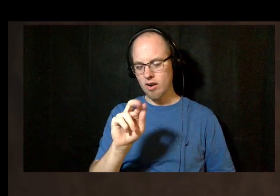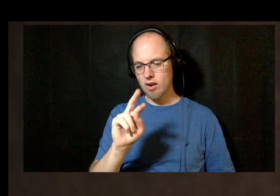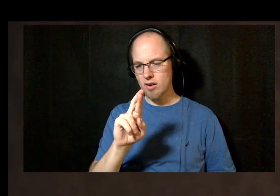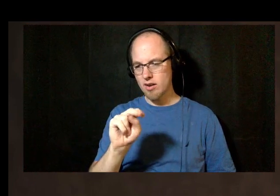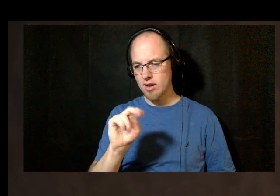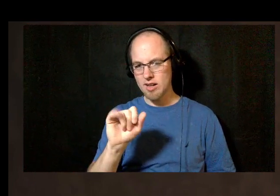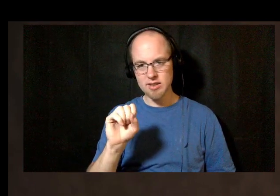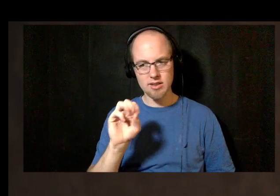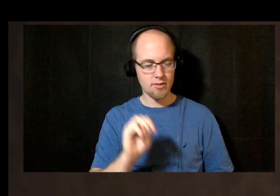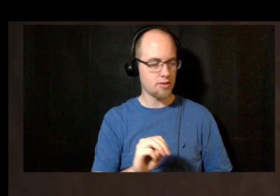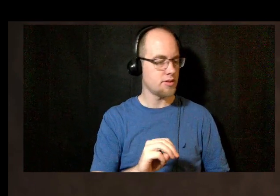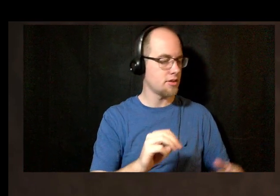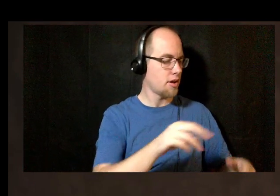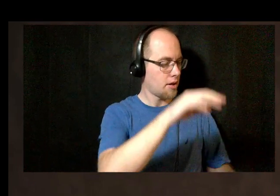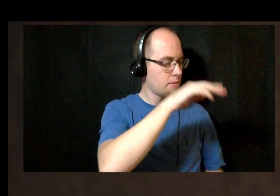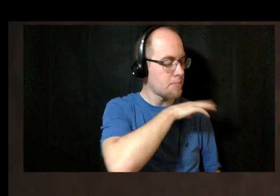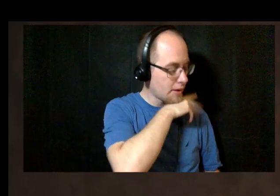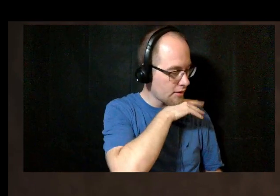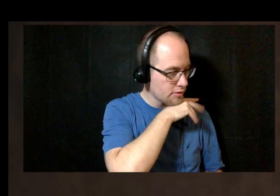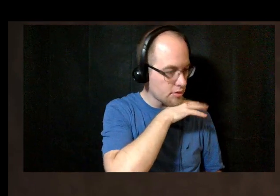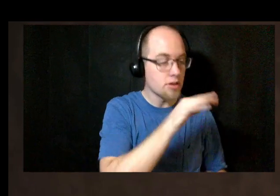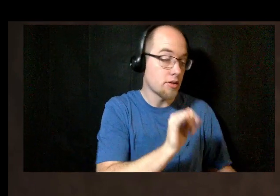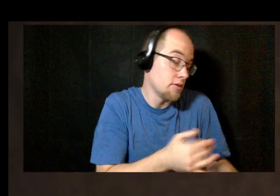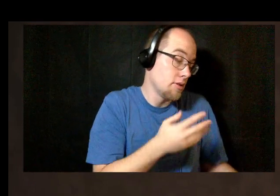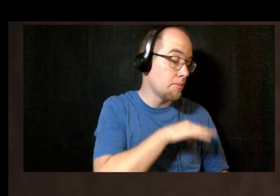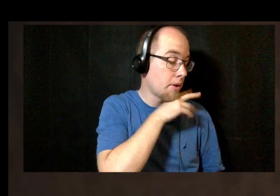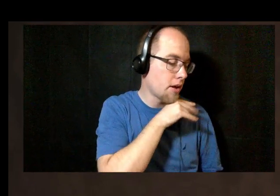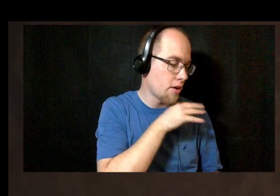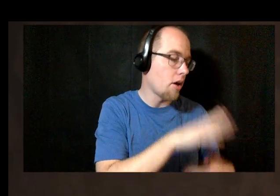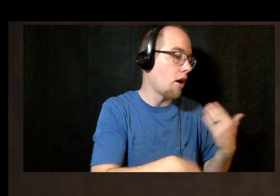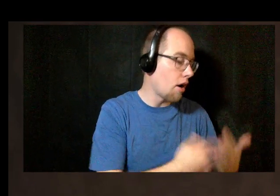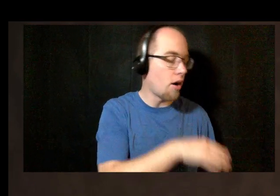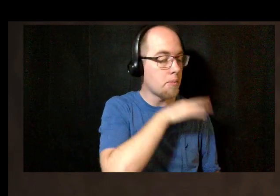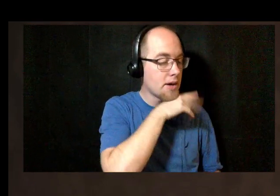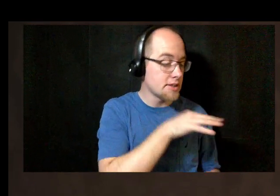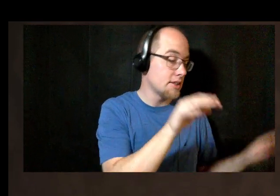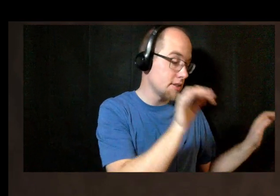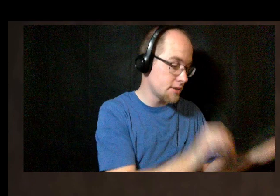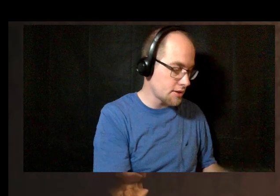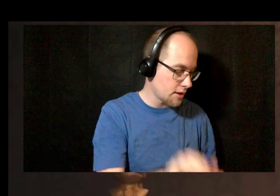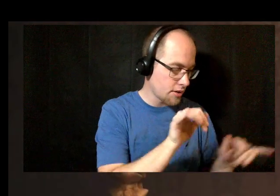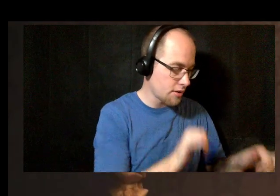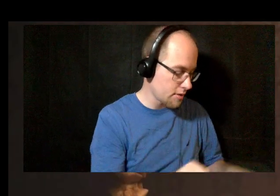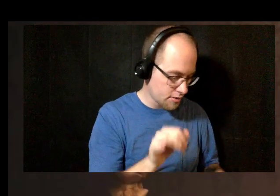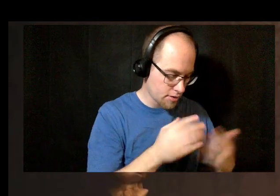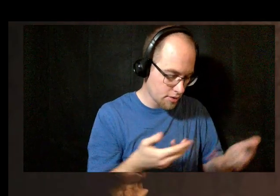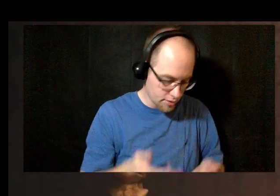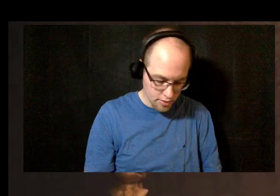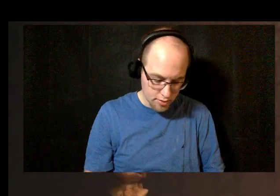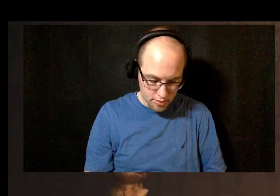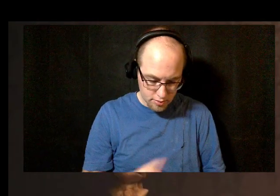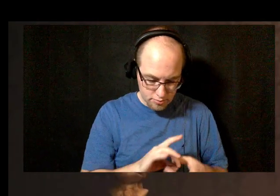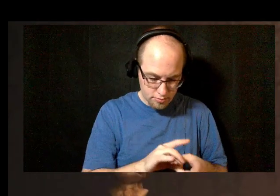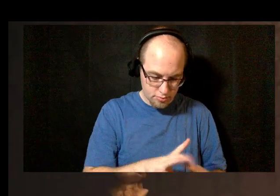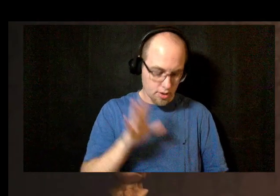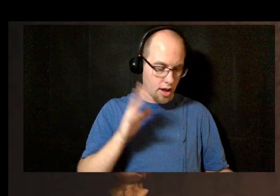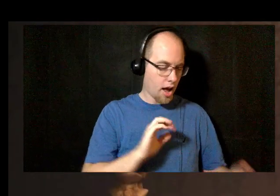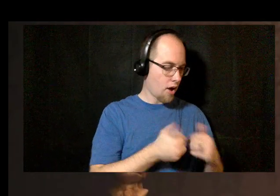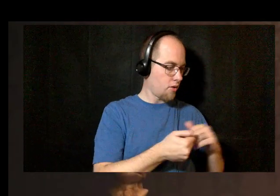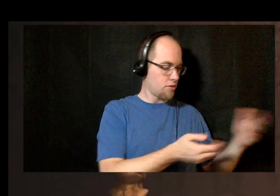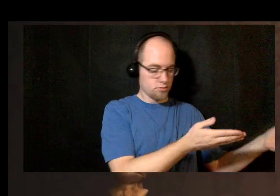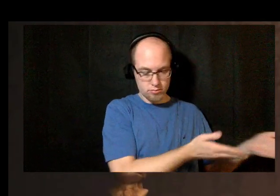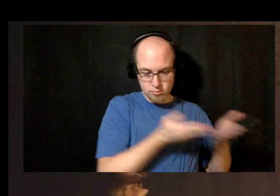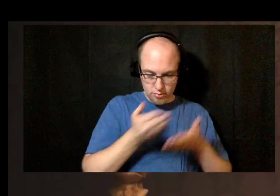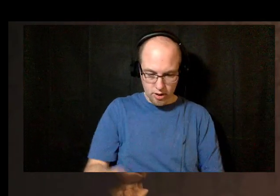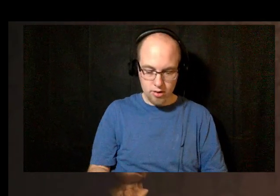a pig and all pigs are the same, then I can detach what is on my plate from how it got there. It's just how most of us are brought up, you